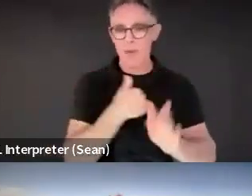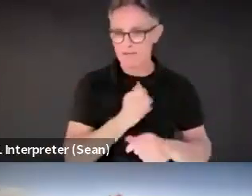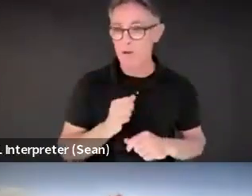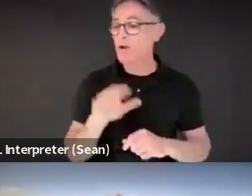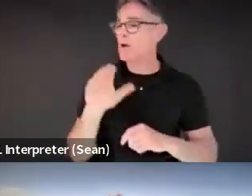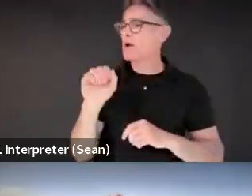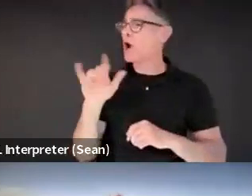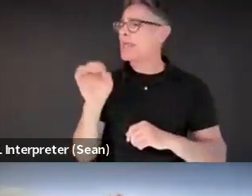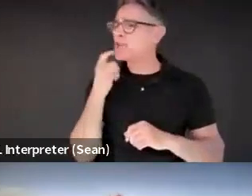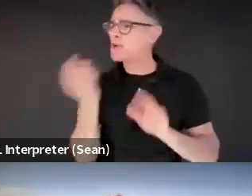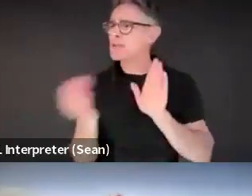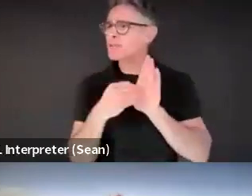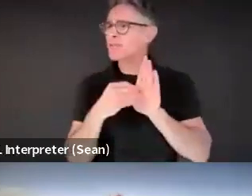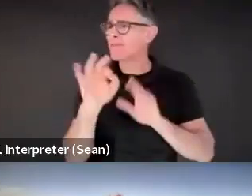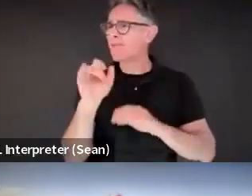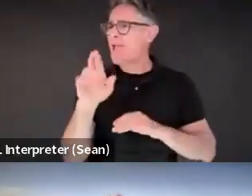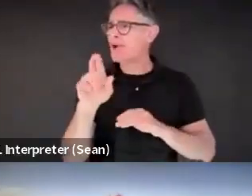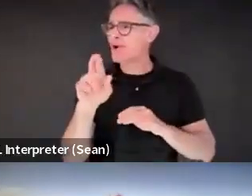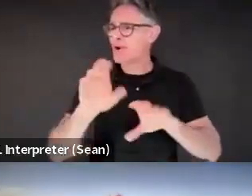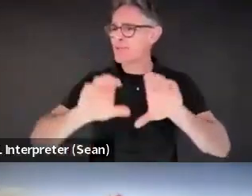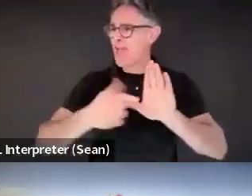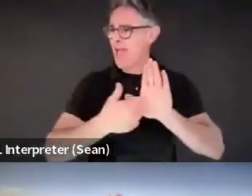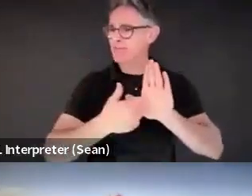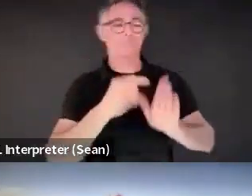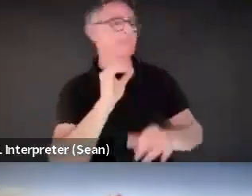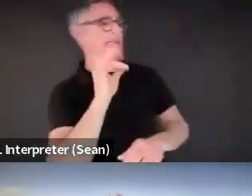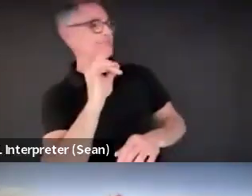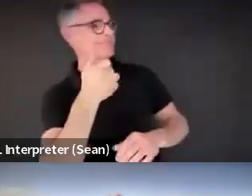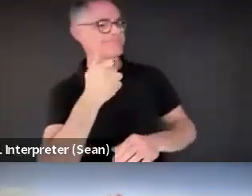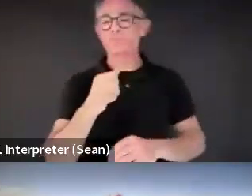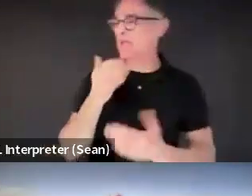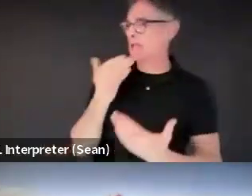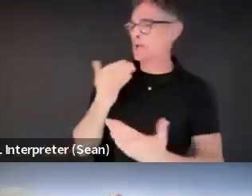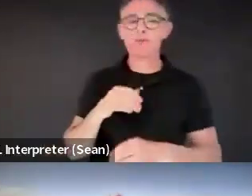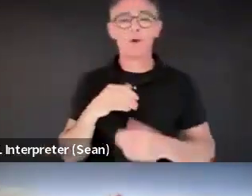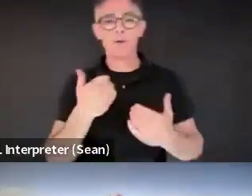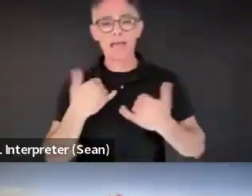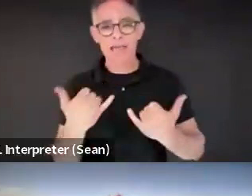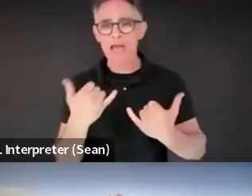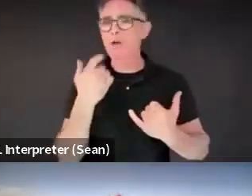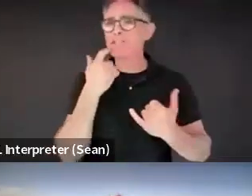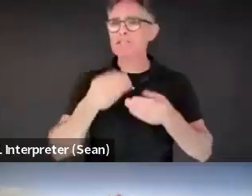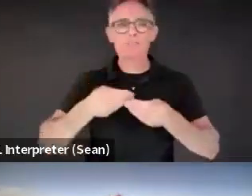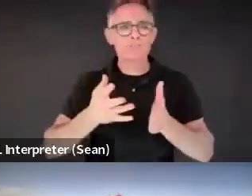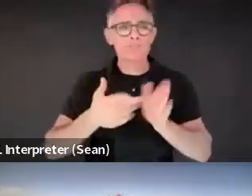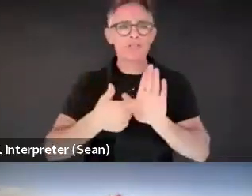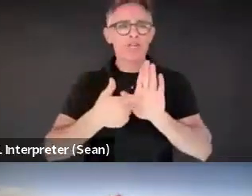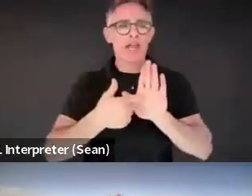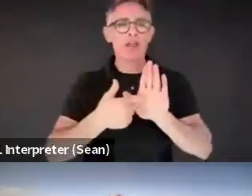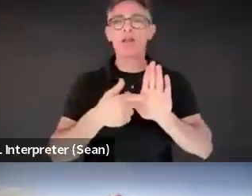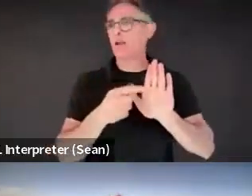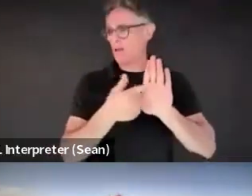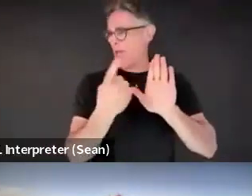just put the flyer in the chat? I did. Awesome. And so what do we have now? That's the one that we just shared, and that's where the people can do the sign up,